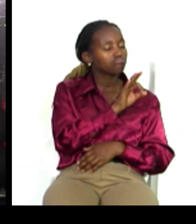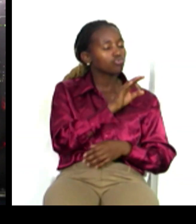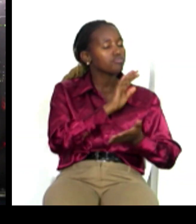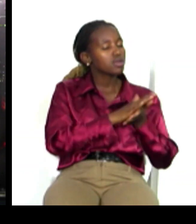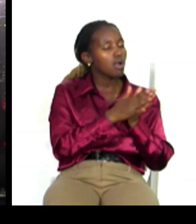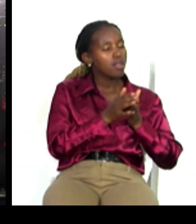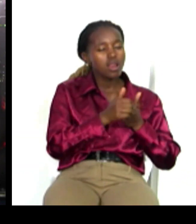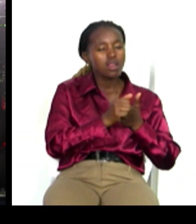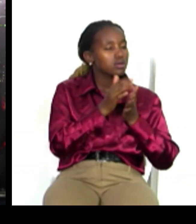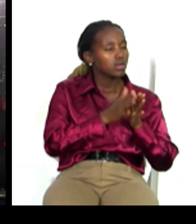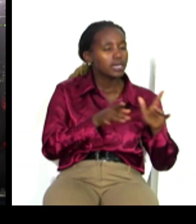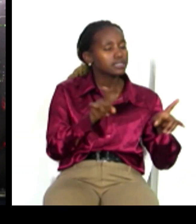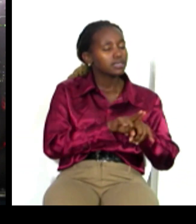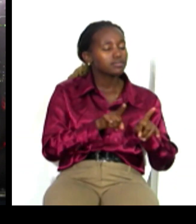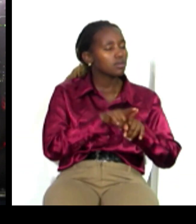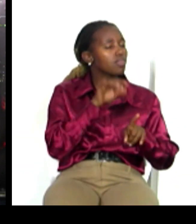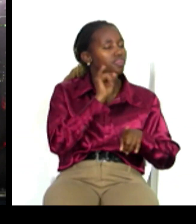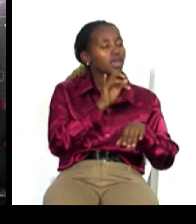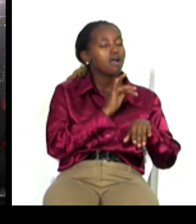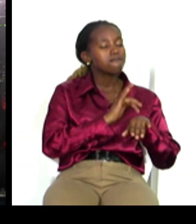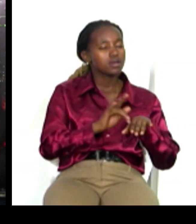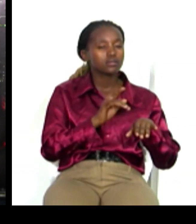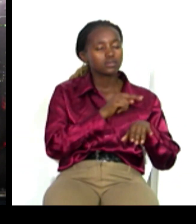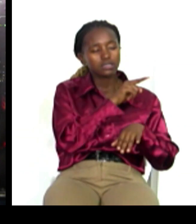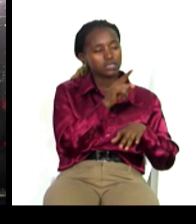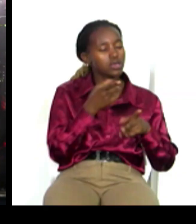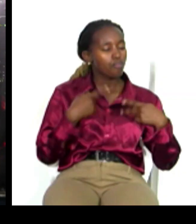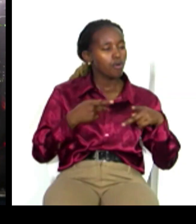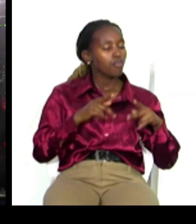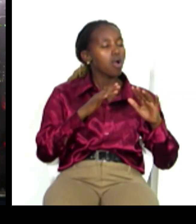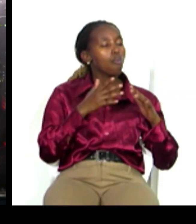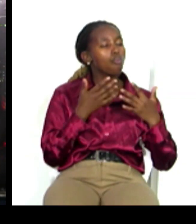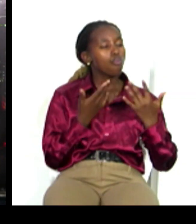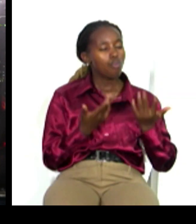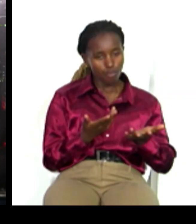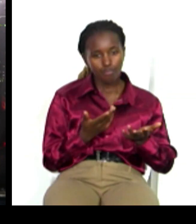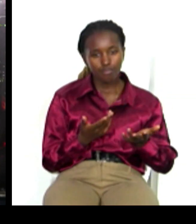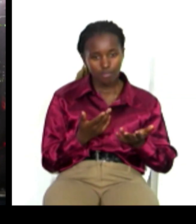leave the likes of Ishungwa in their relationship with,